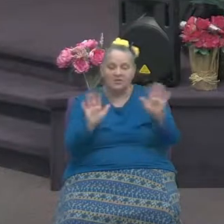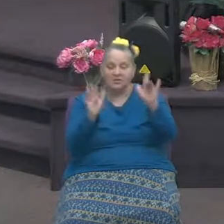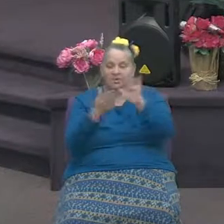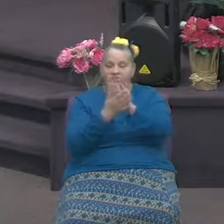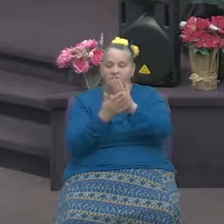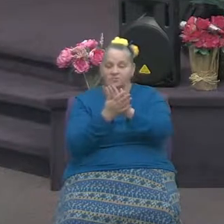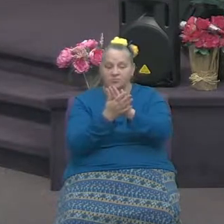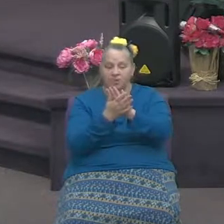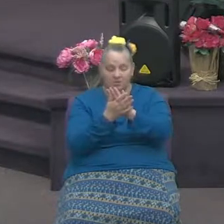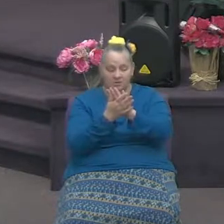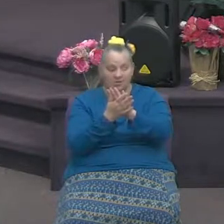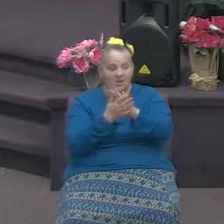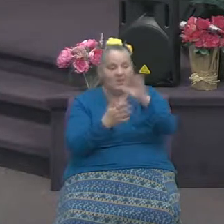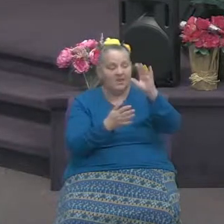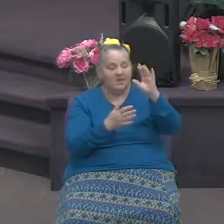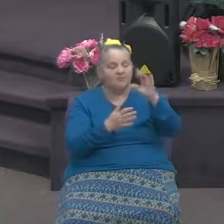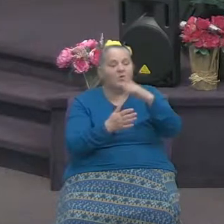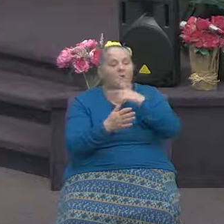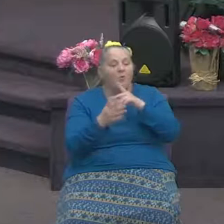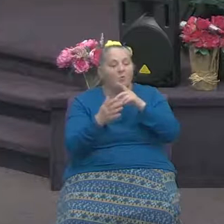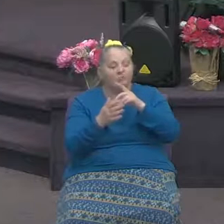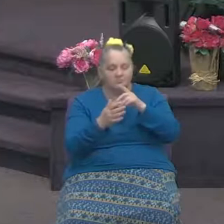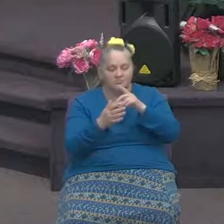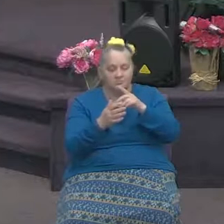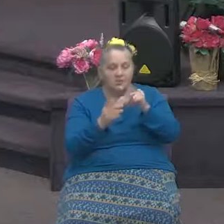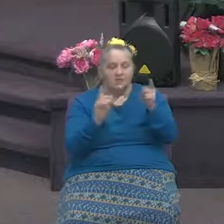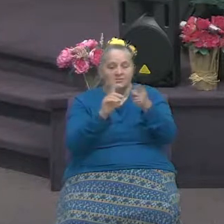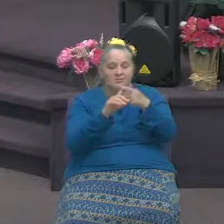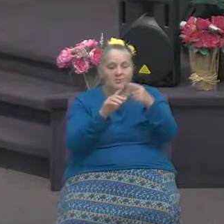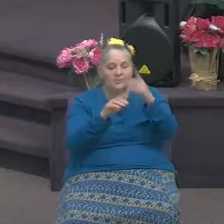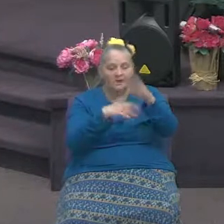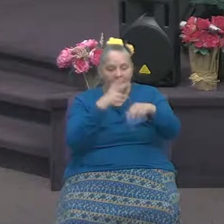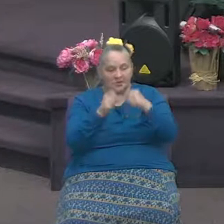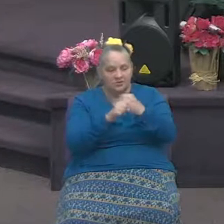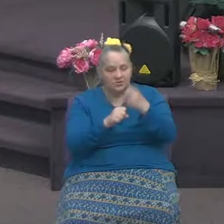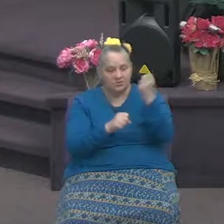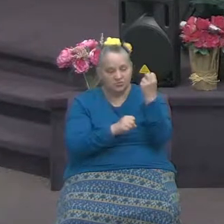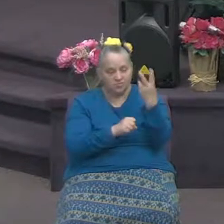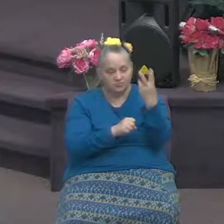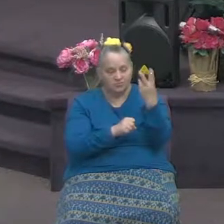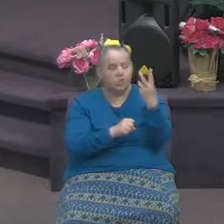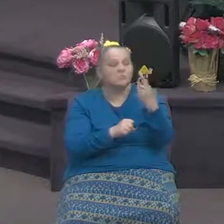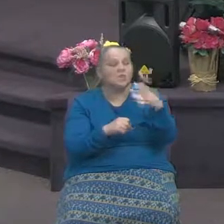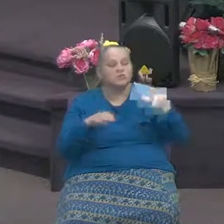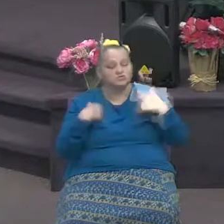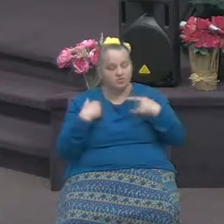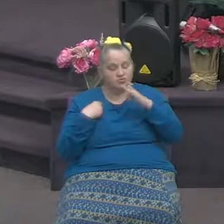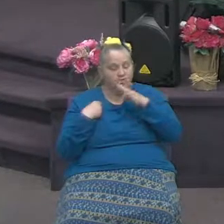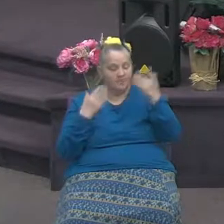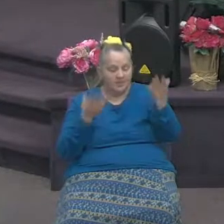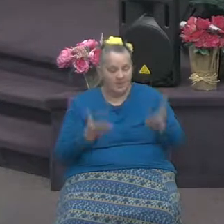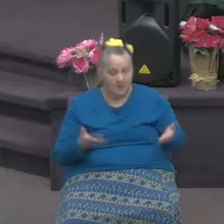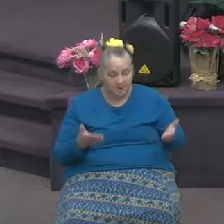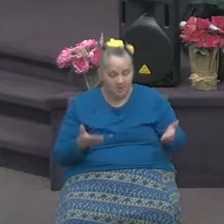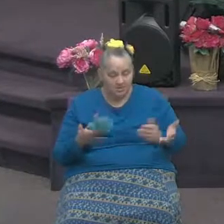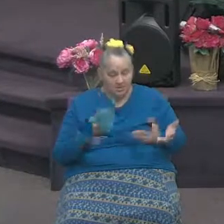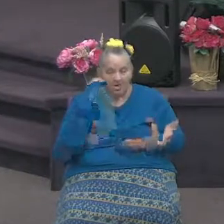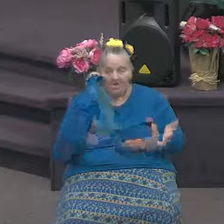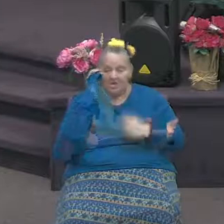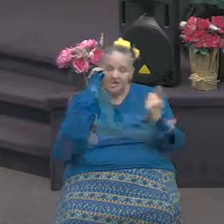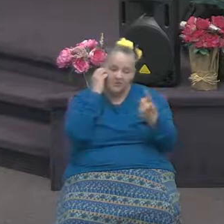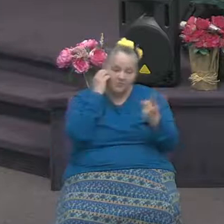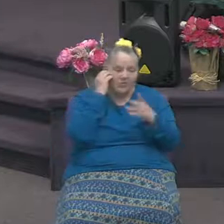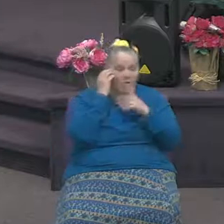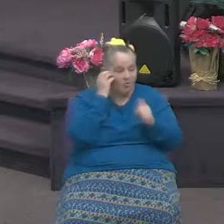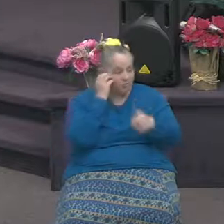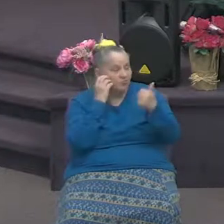going to be up to age 12. If you're over 12, you're staying in the sanctuary. But because we do have Brother Rumph with us this morning, we also want to give the option for some